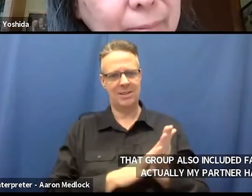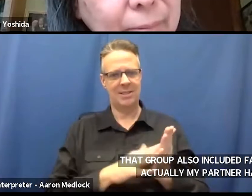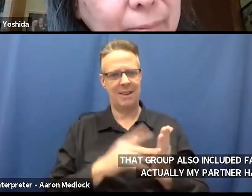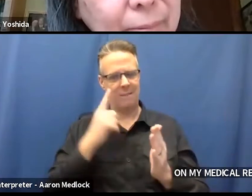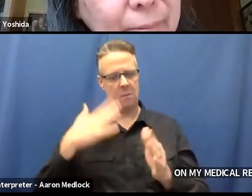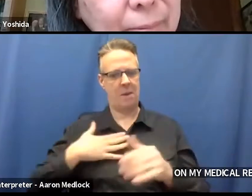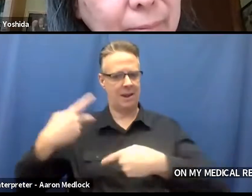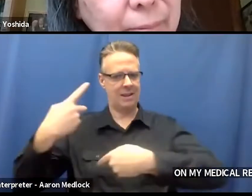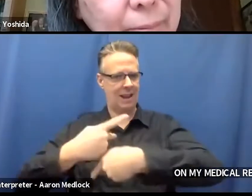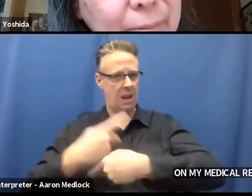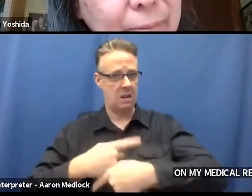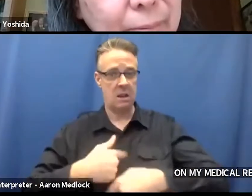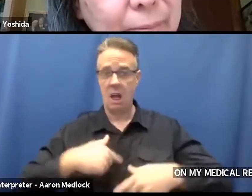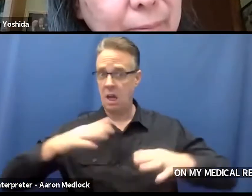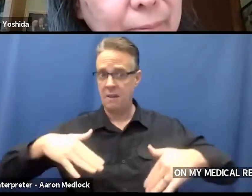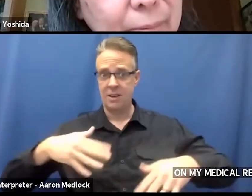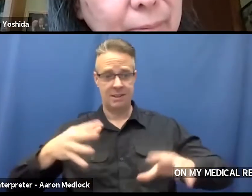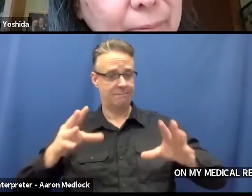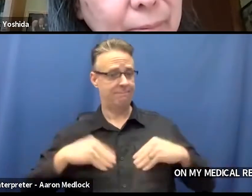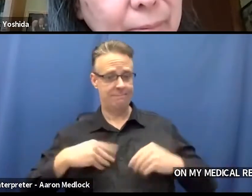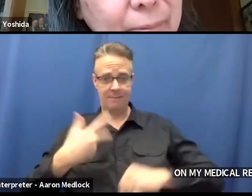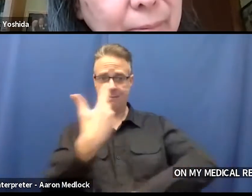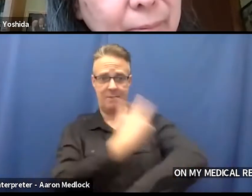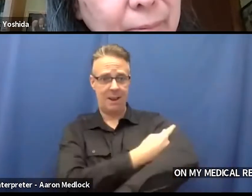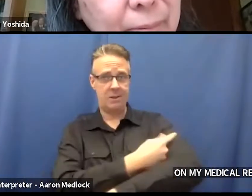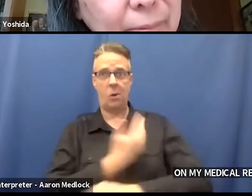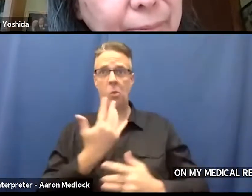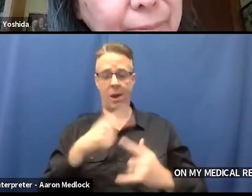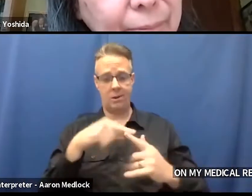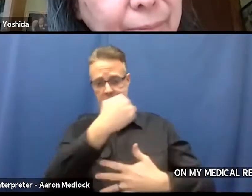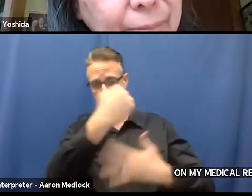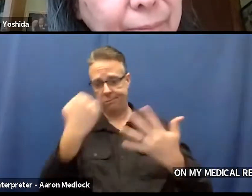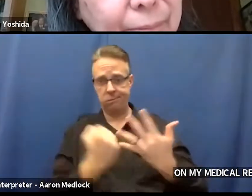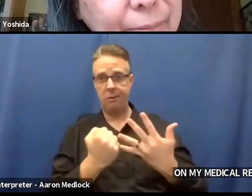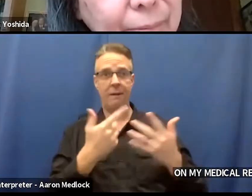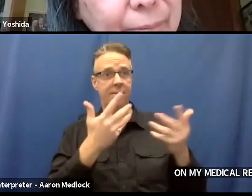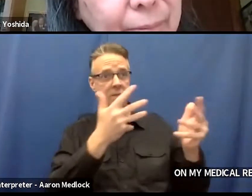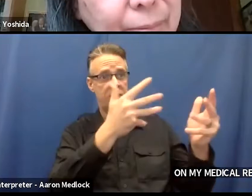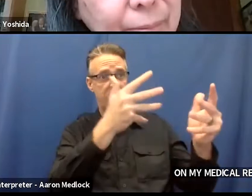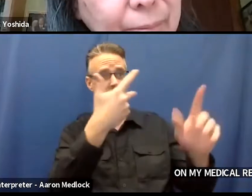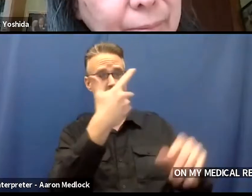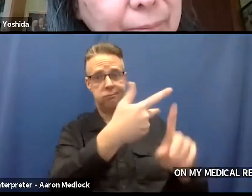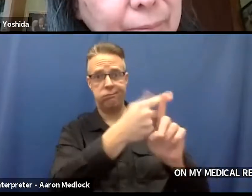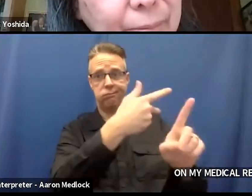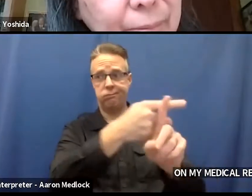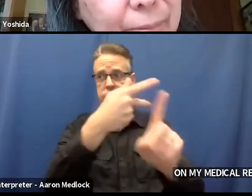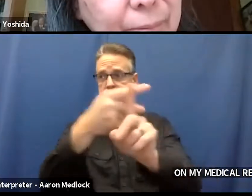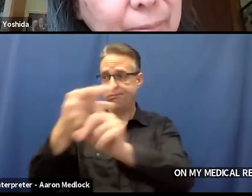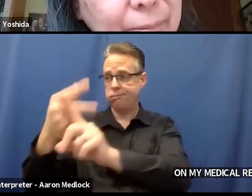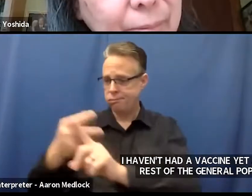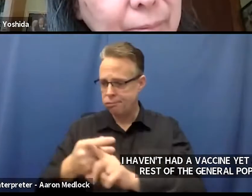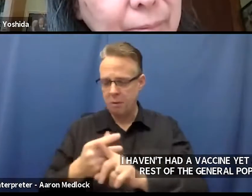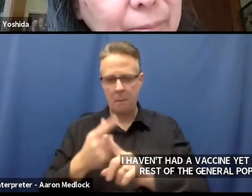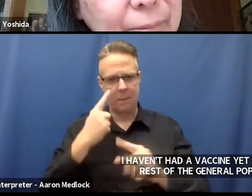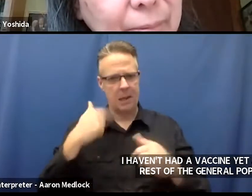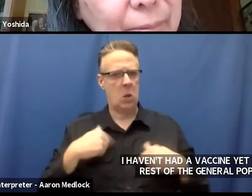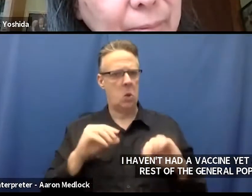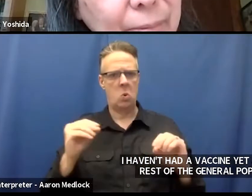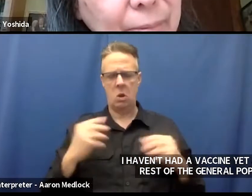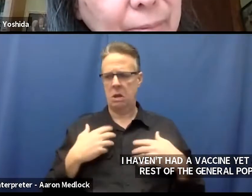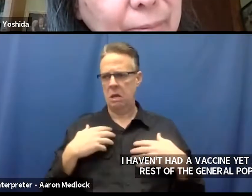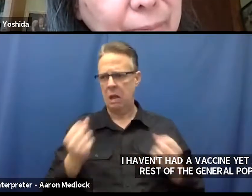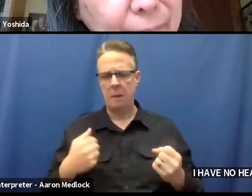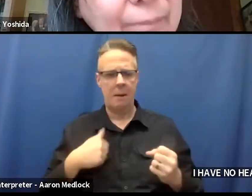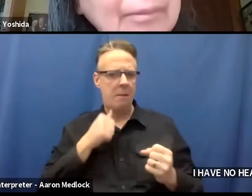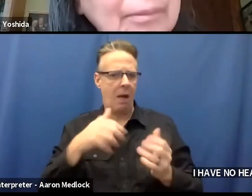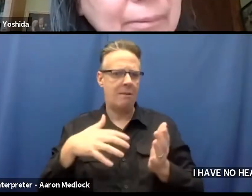vaccine yet, and I probably won't until the rest of the general population, because actually I have no health conditions. I'm no more vulnerable